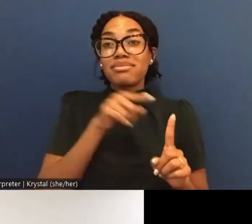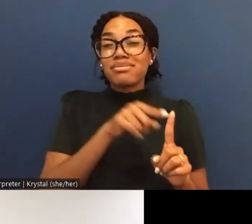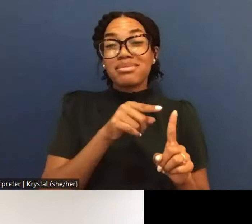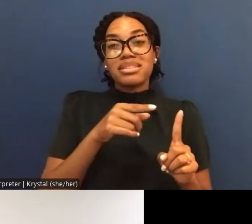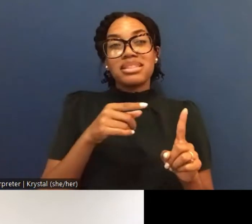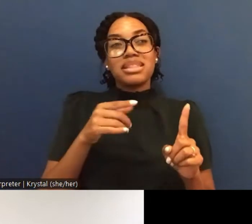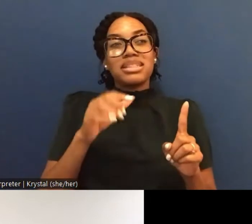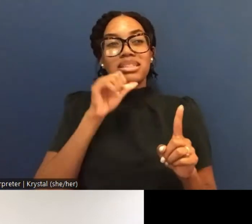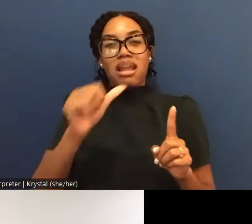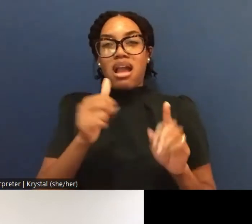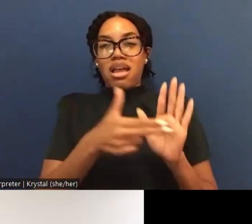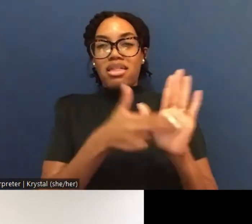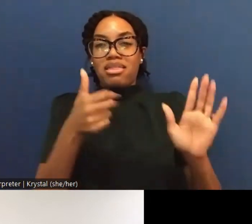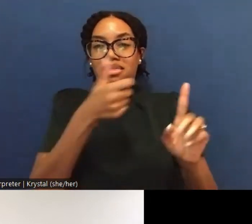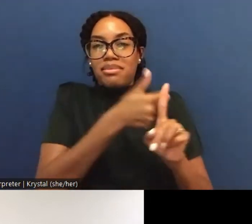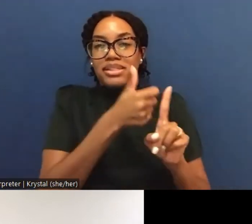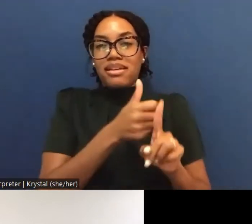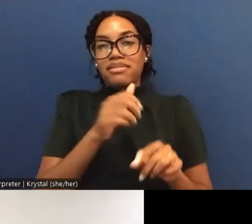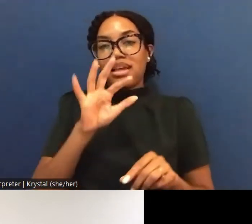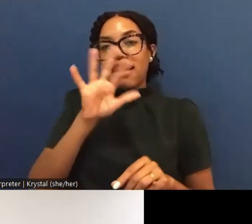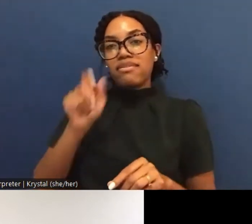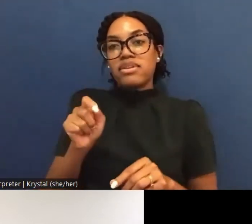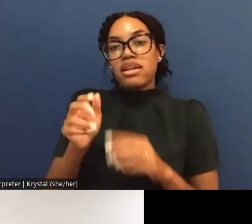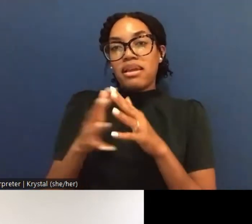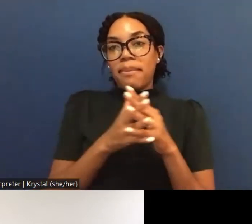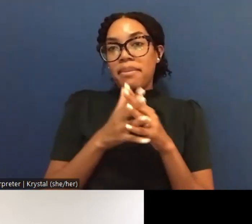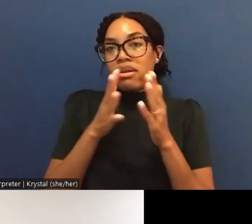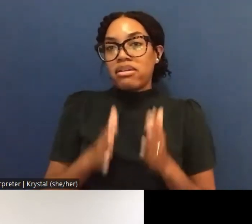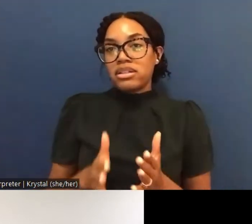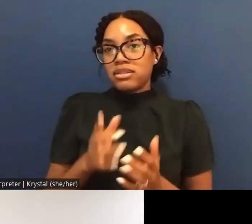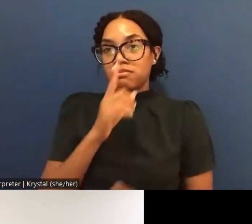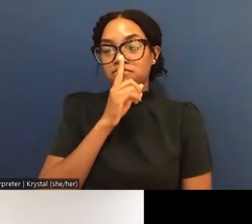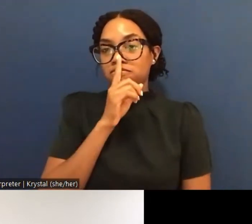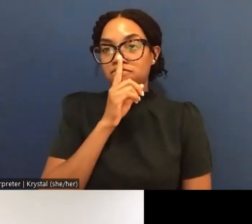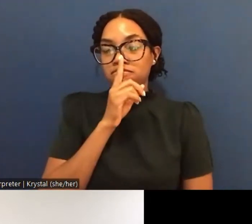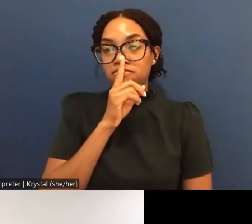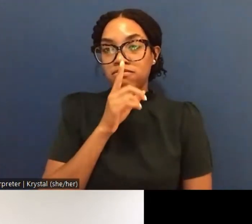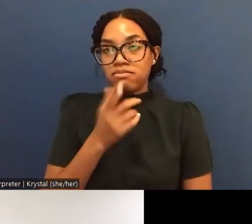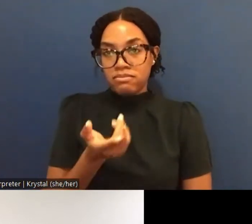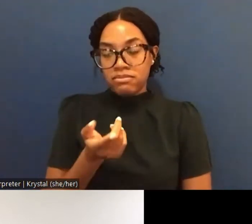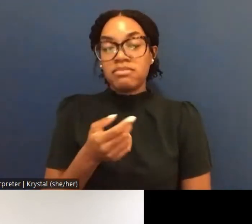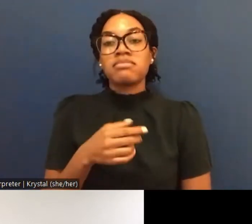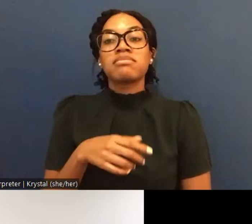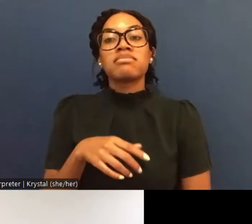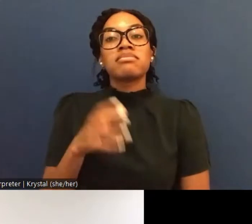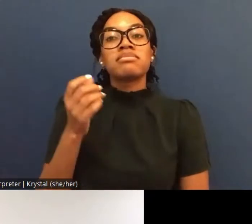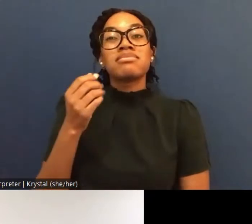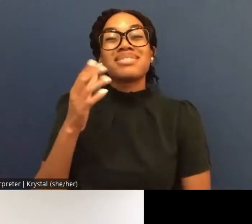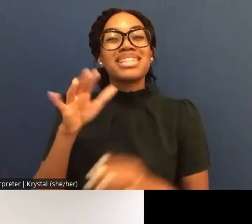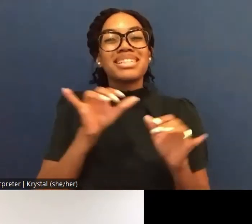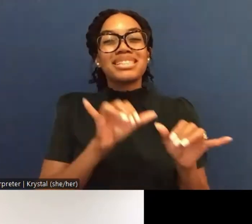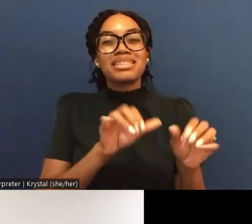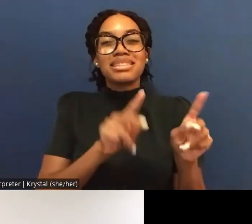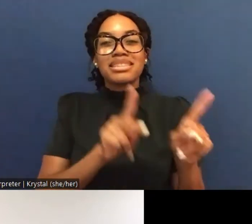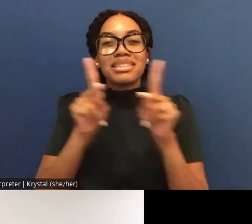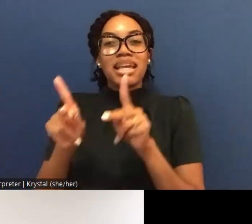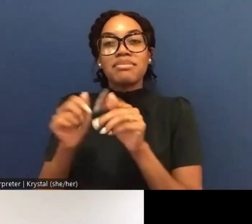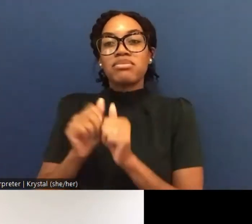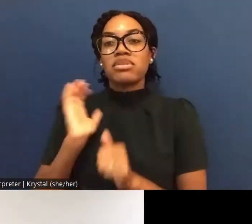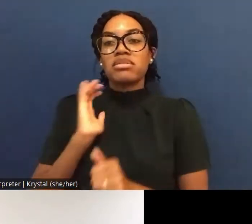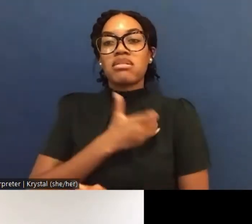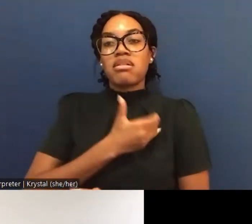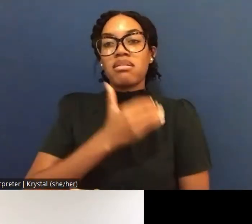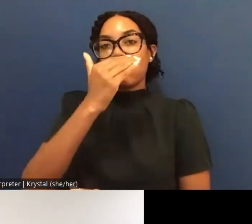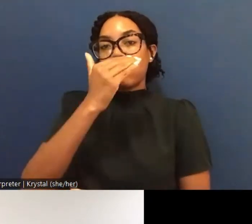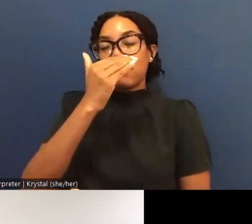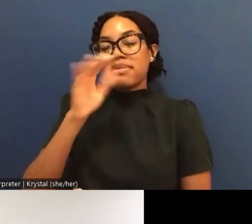an important differentiation between the struggle of African-Americans and their desires to become American. And so this kind of melds together